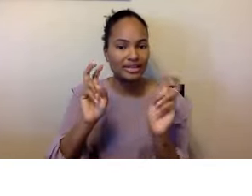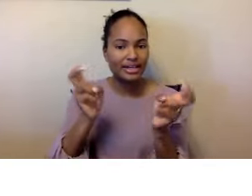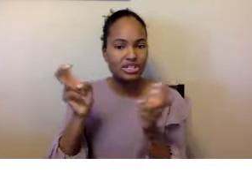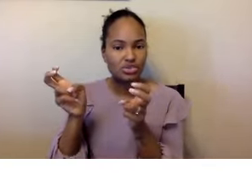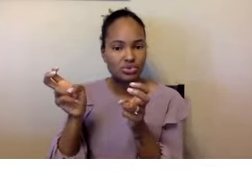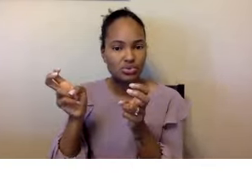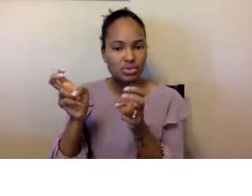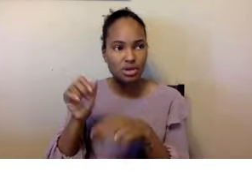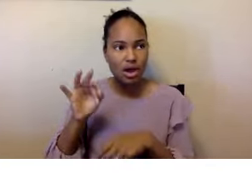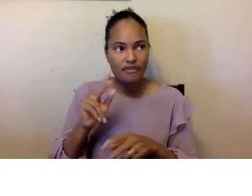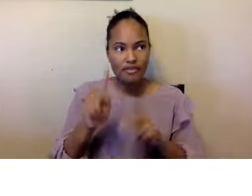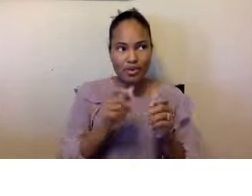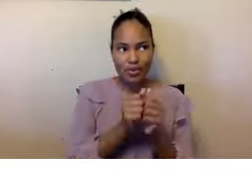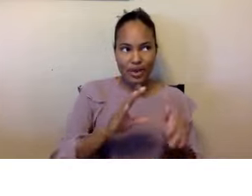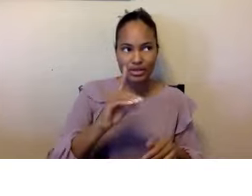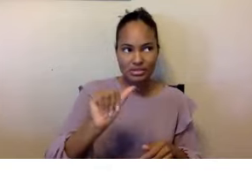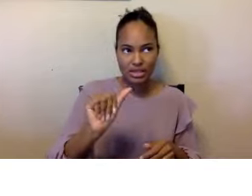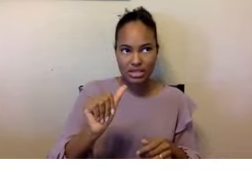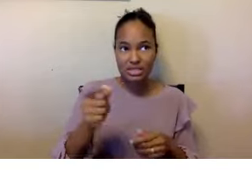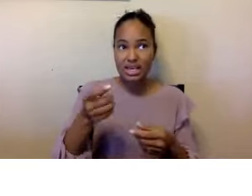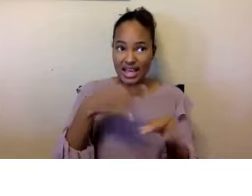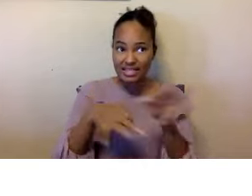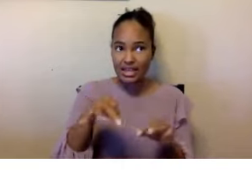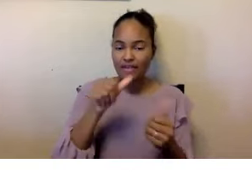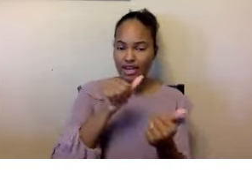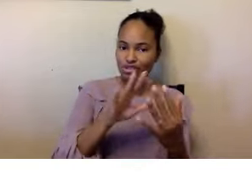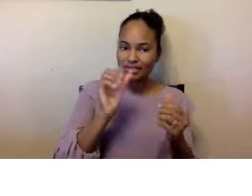people without disabilities as opposed to addressing disability itself.